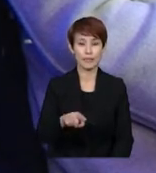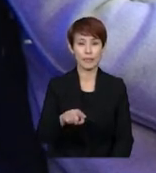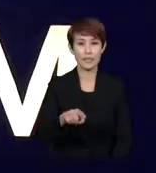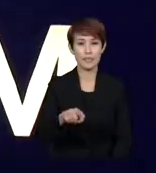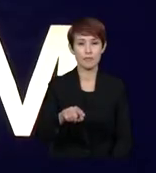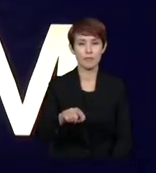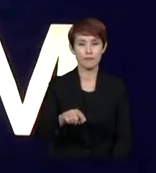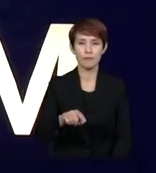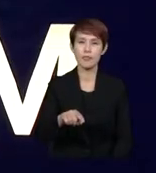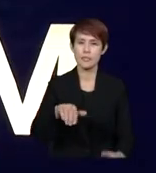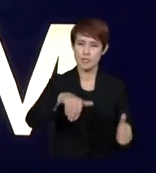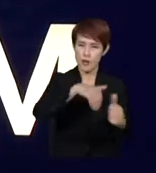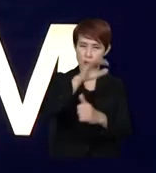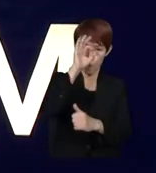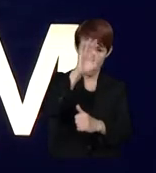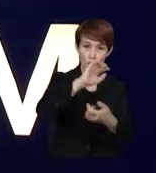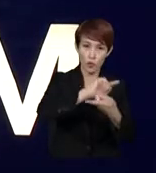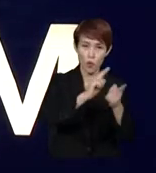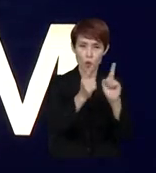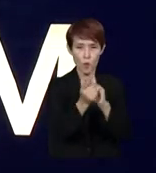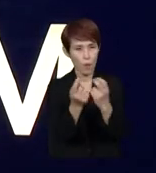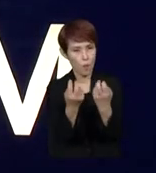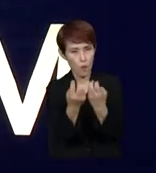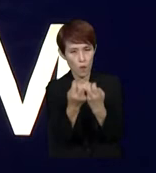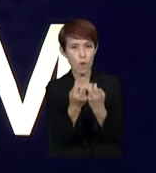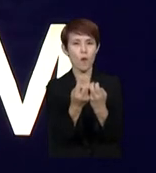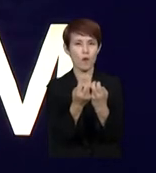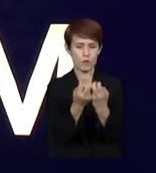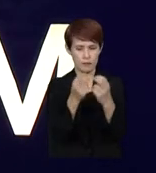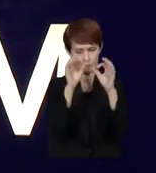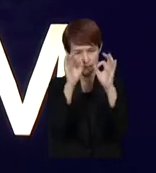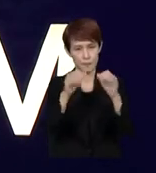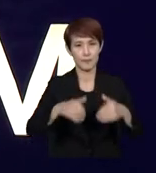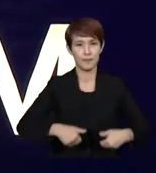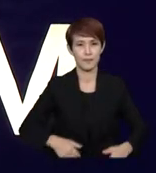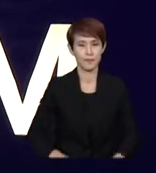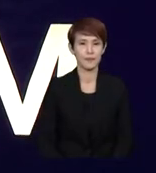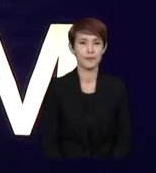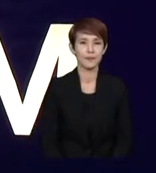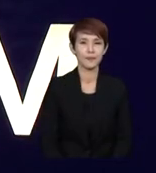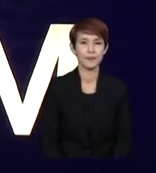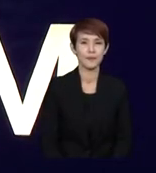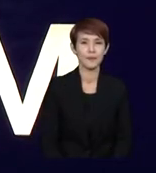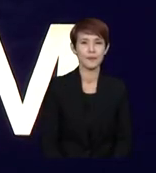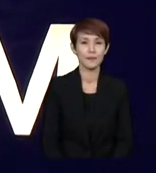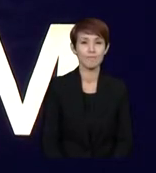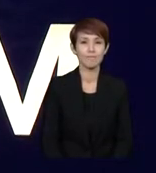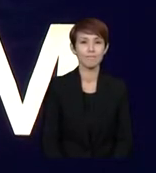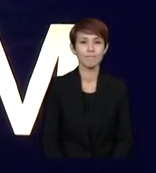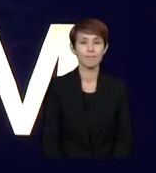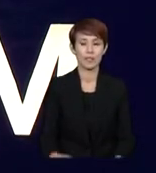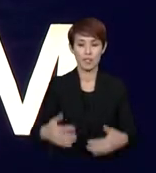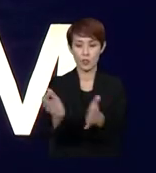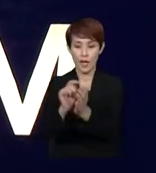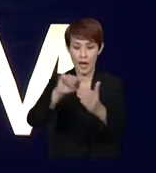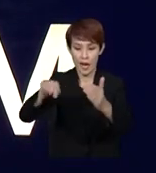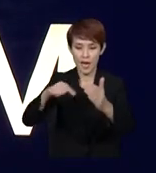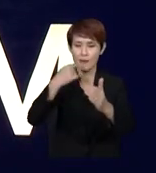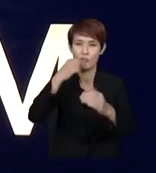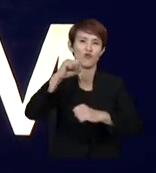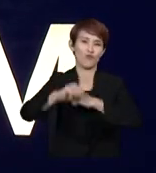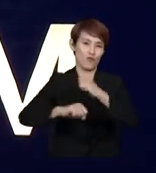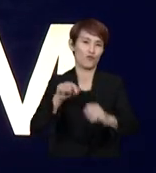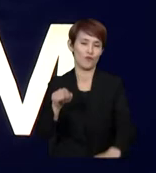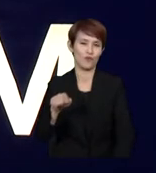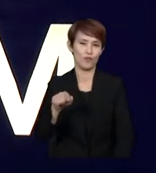trying to advocate just a few minutes ago in terms of more intra-party democracy, more involvement by ordinary party members, would be completely